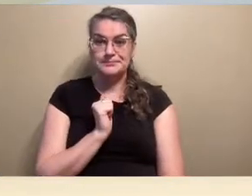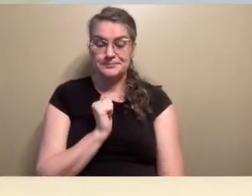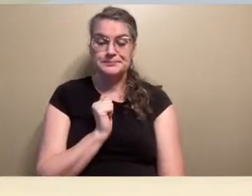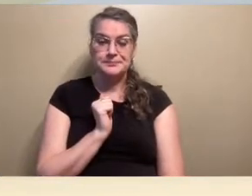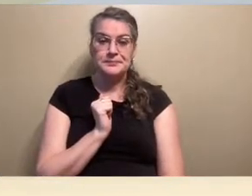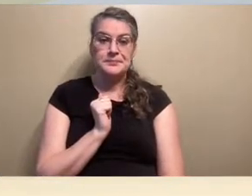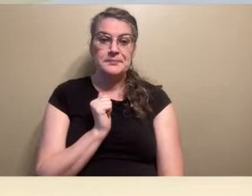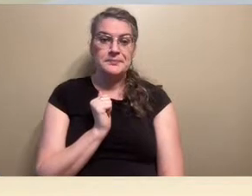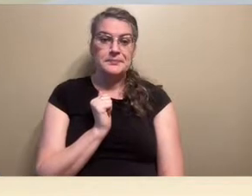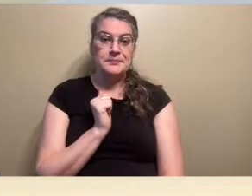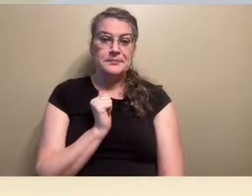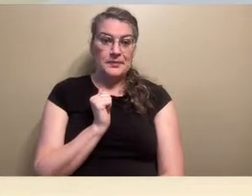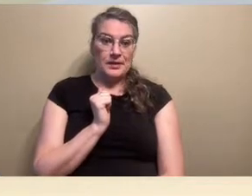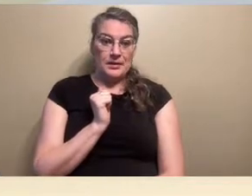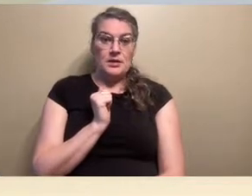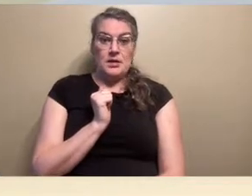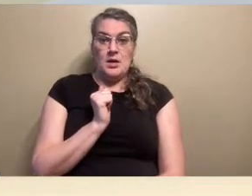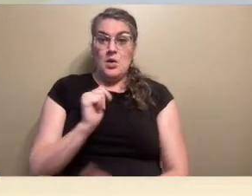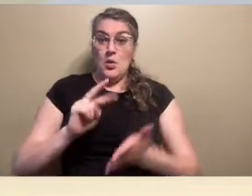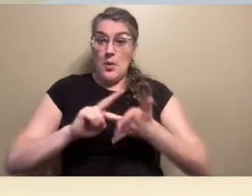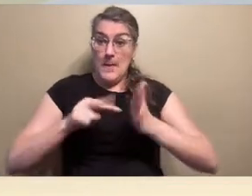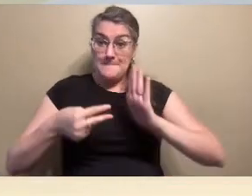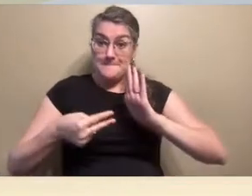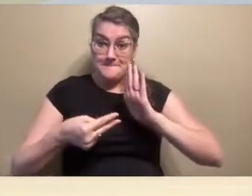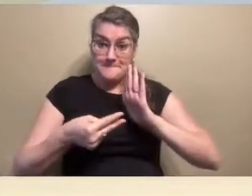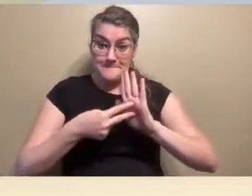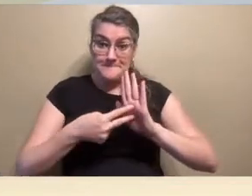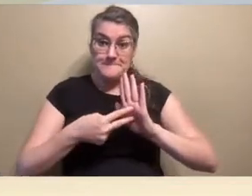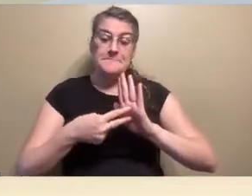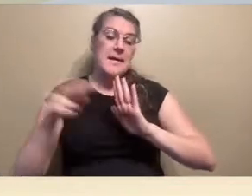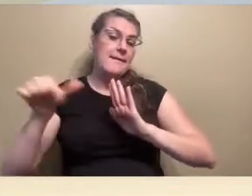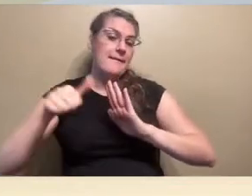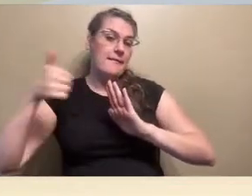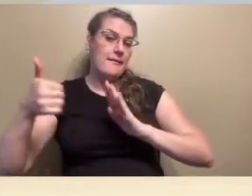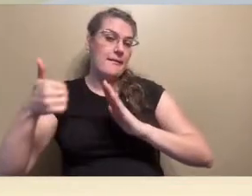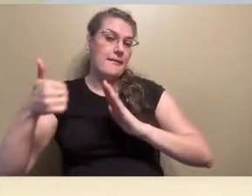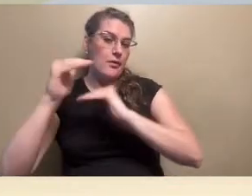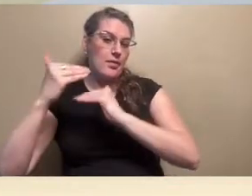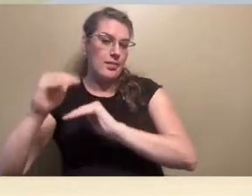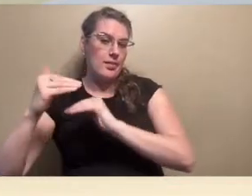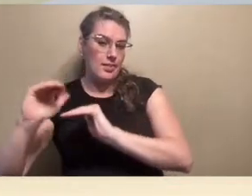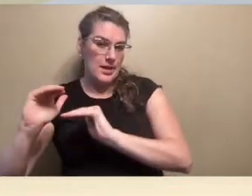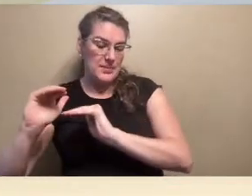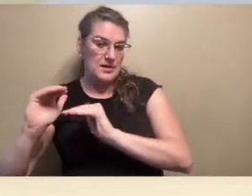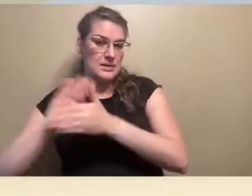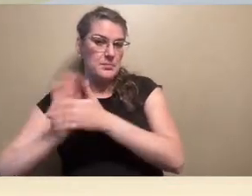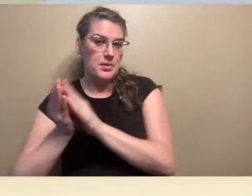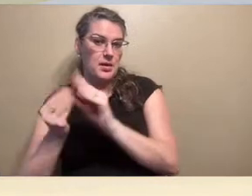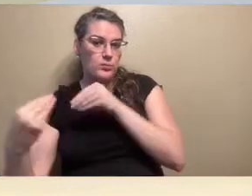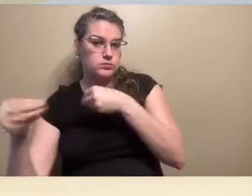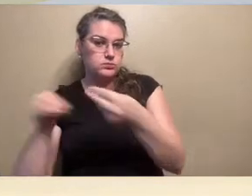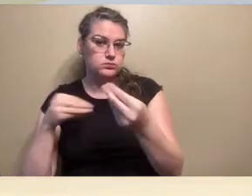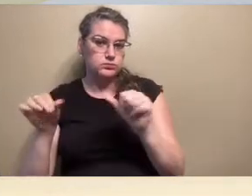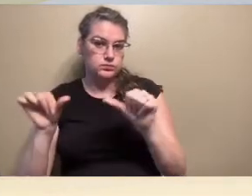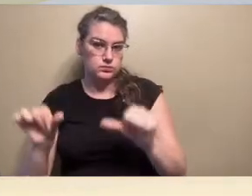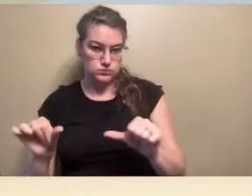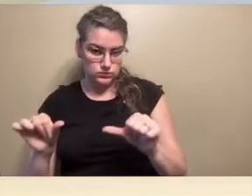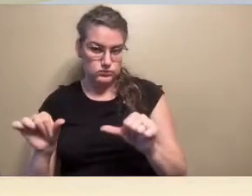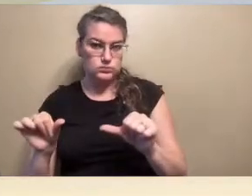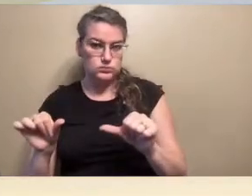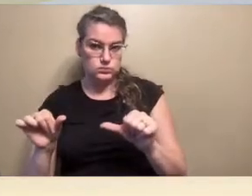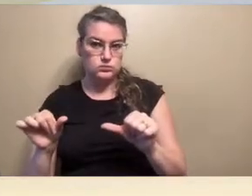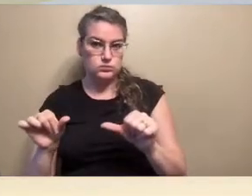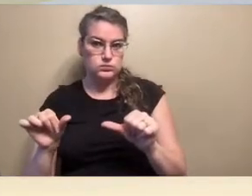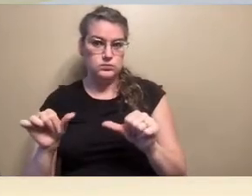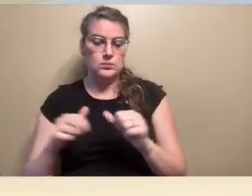that will potentially signal a loosening of other restrictions, like some of the gathering limits. But I do think that, especially